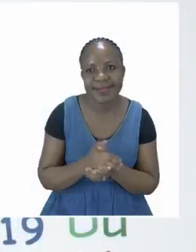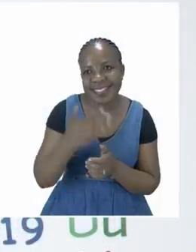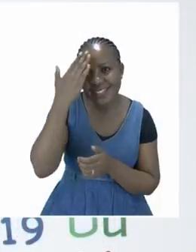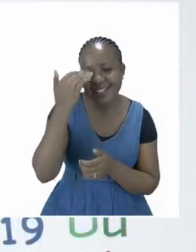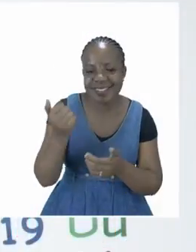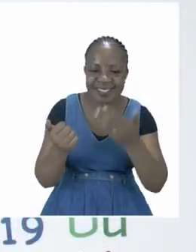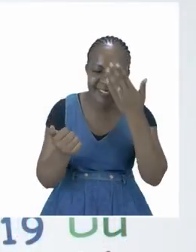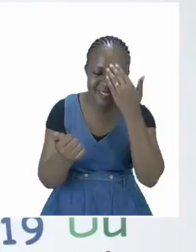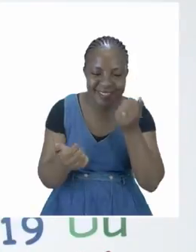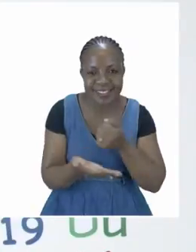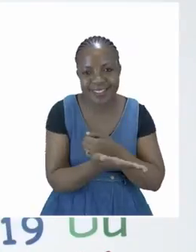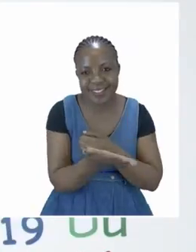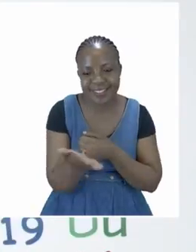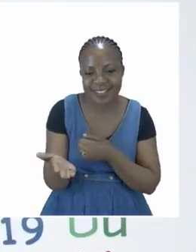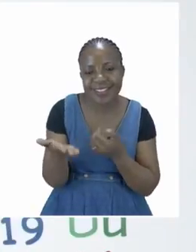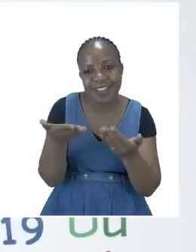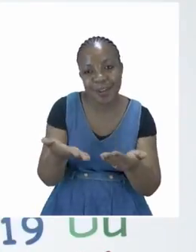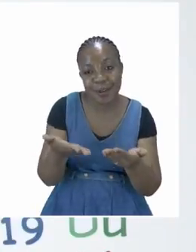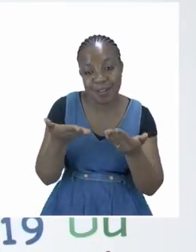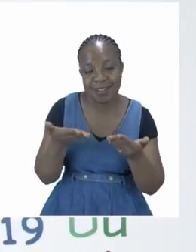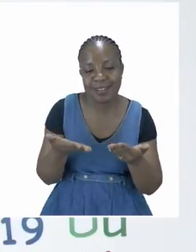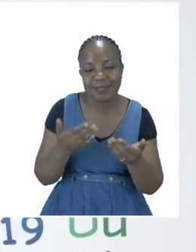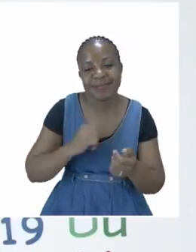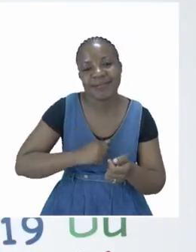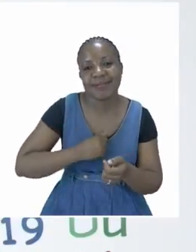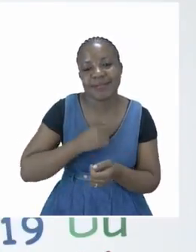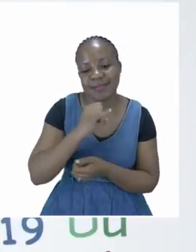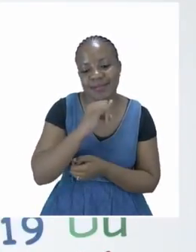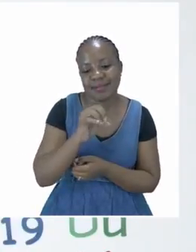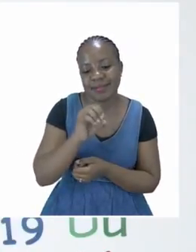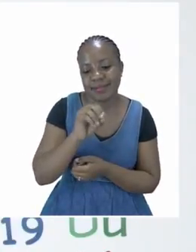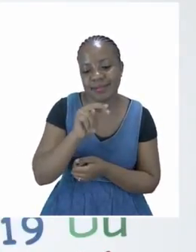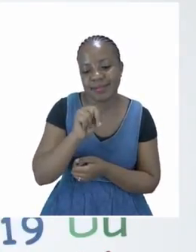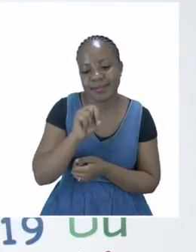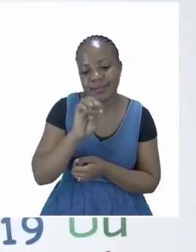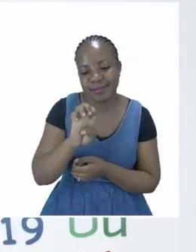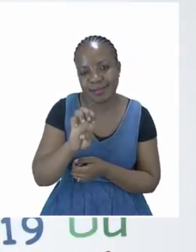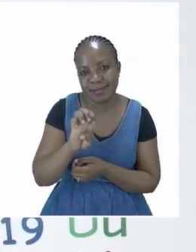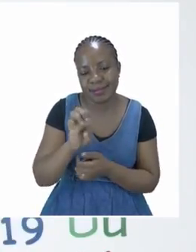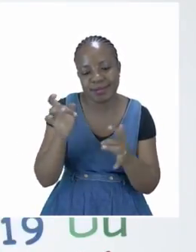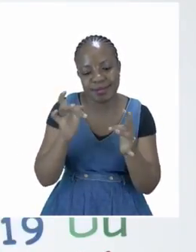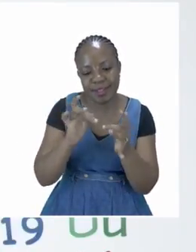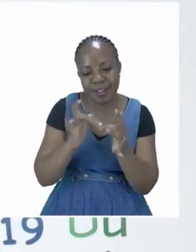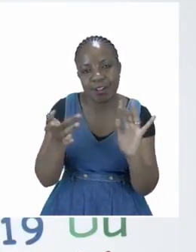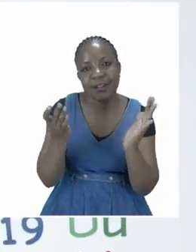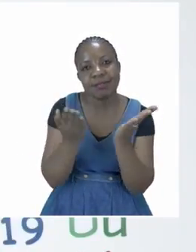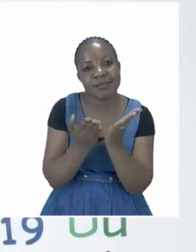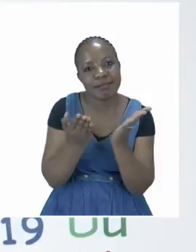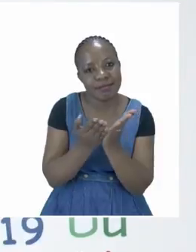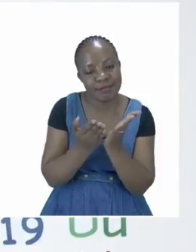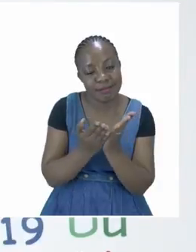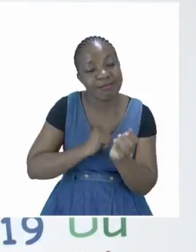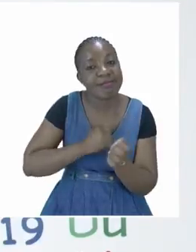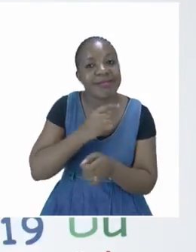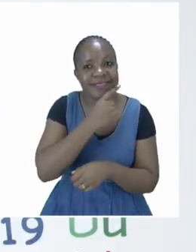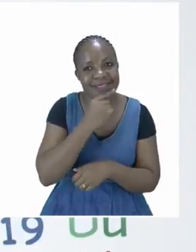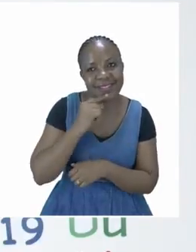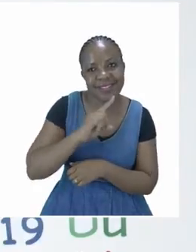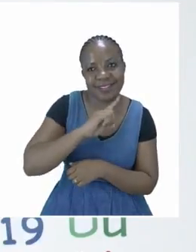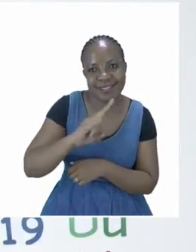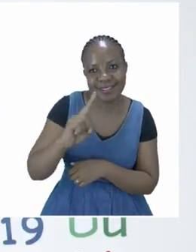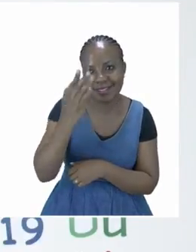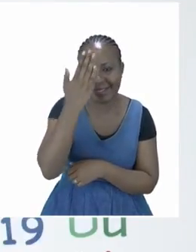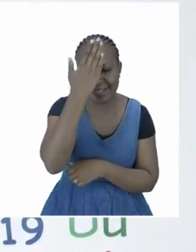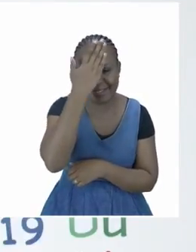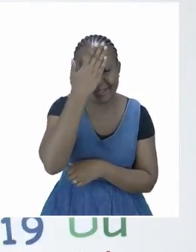Hello everyone and welcome to My Zone Online School. My name is Teacher Mutsa and thank you